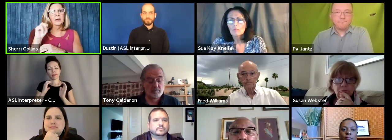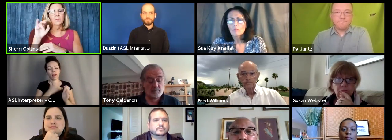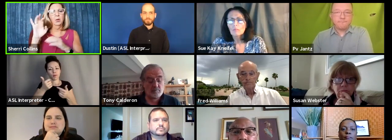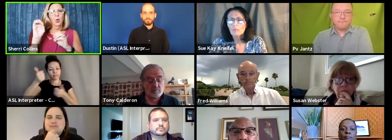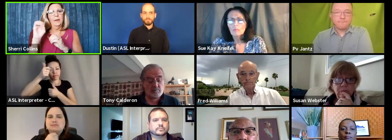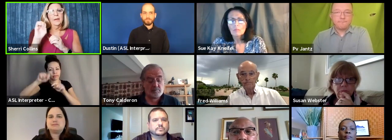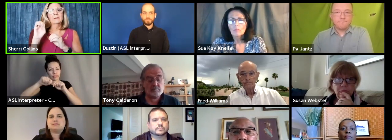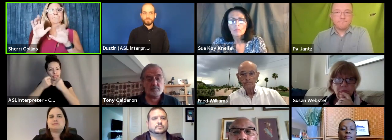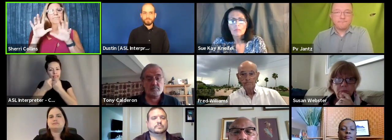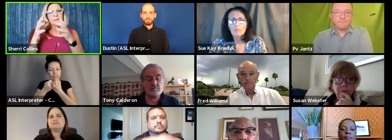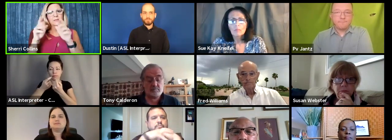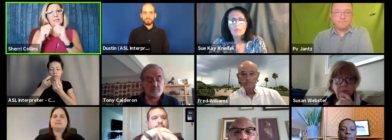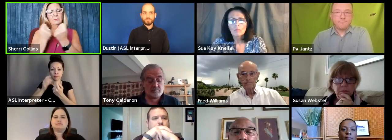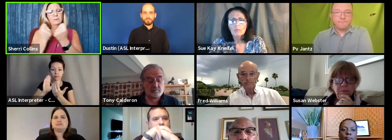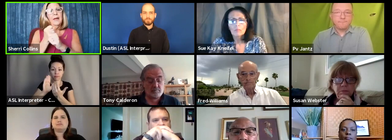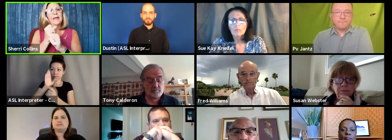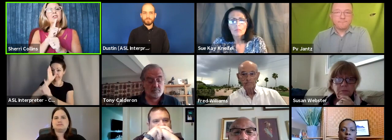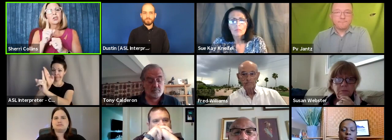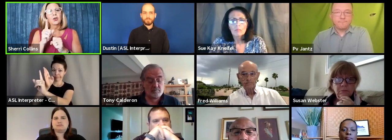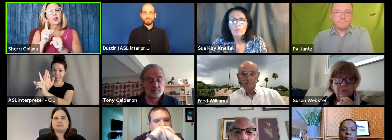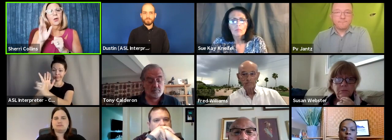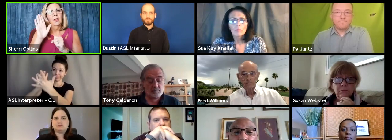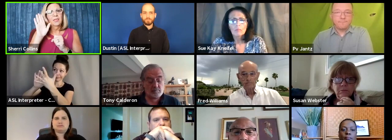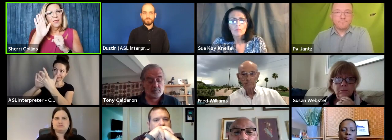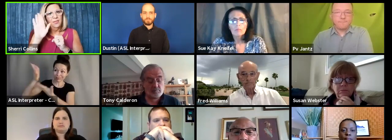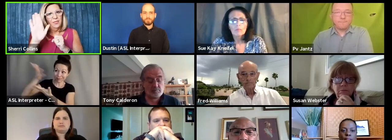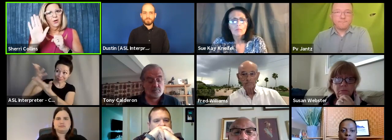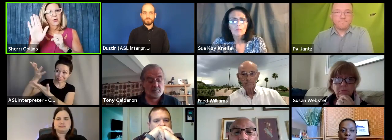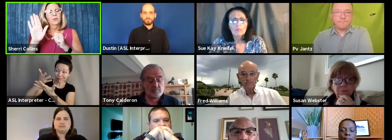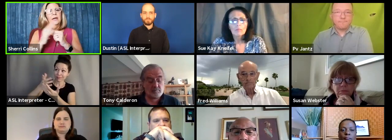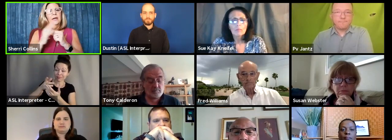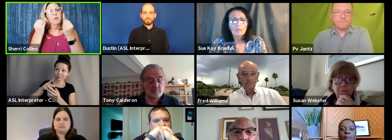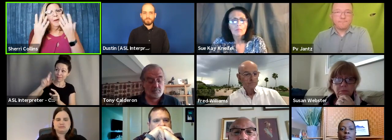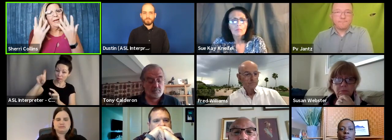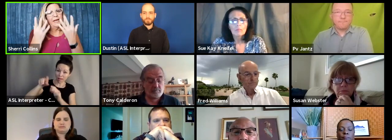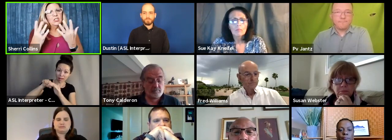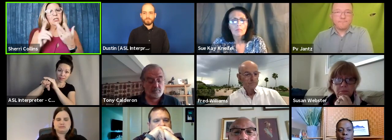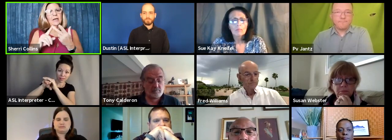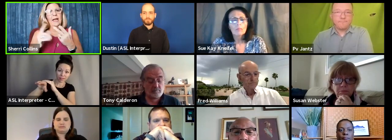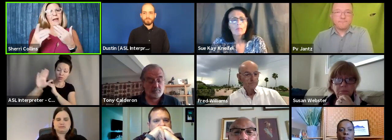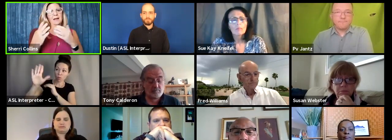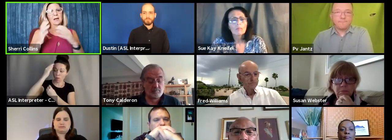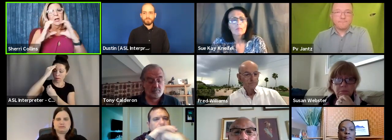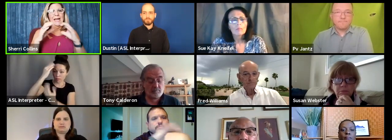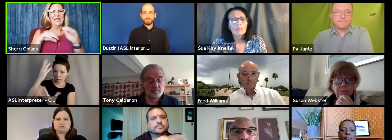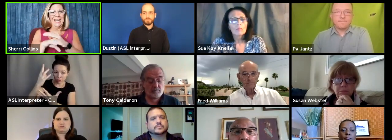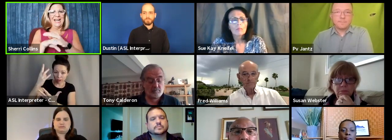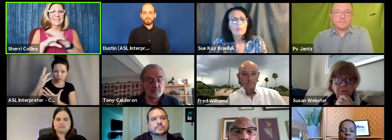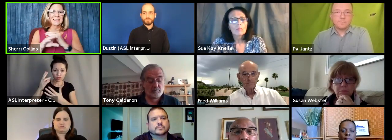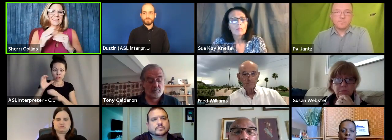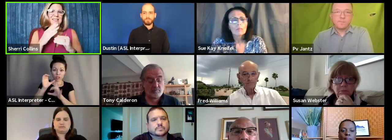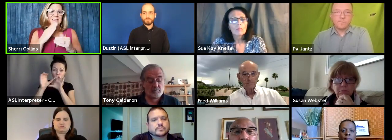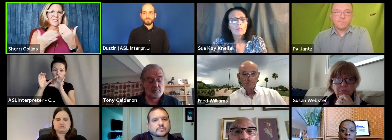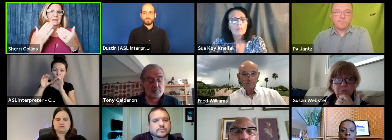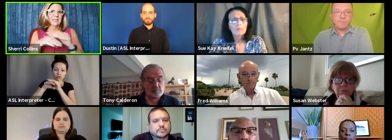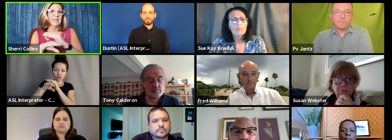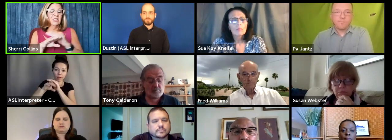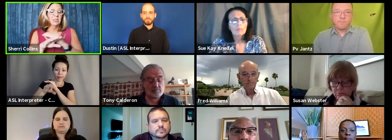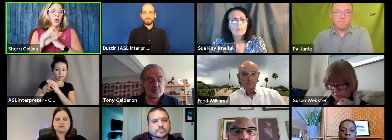the unemployment team to make sure that their information and communication access